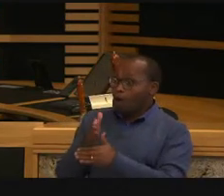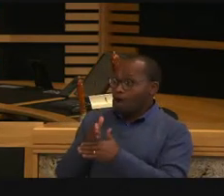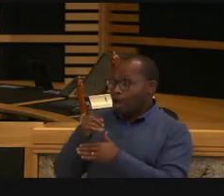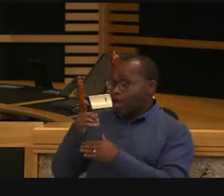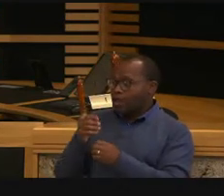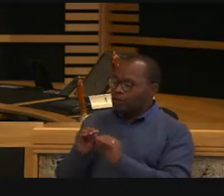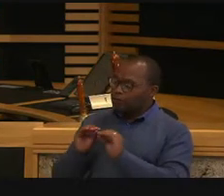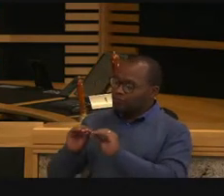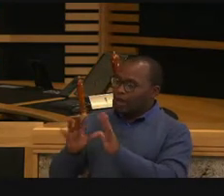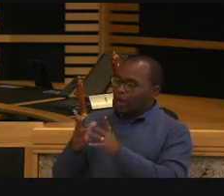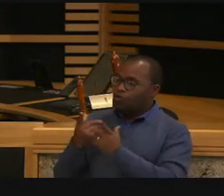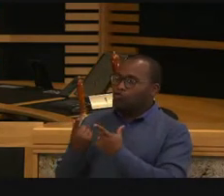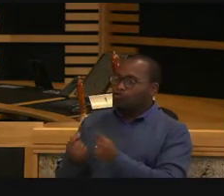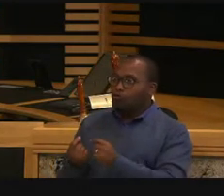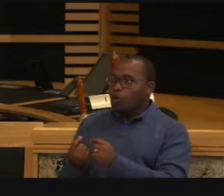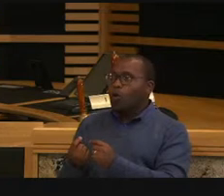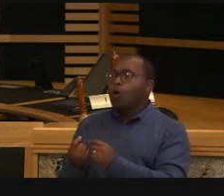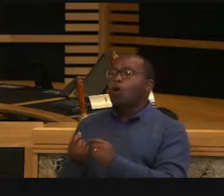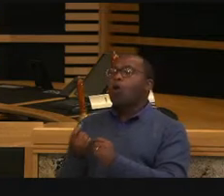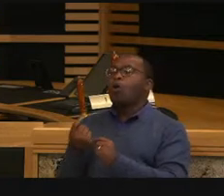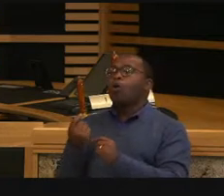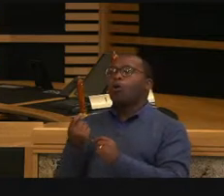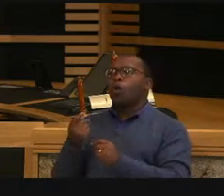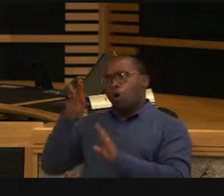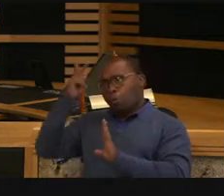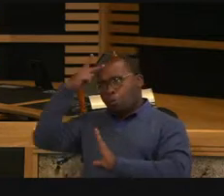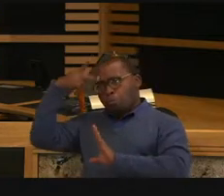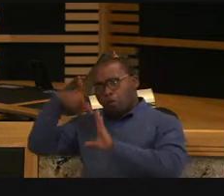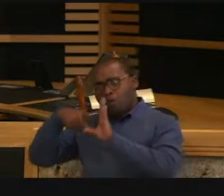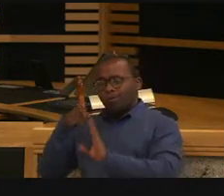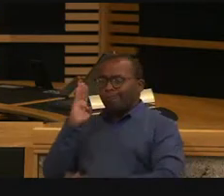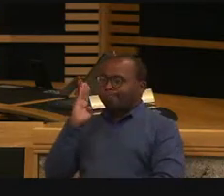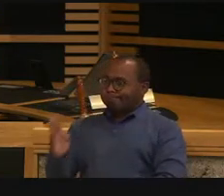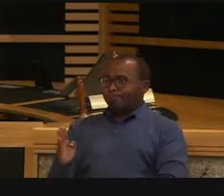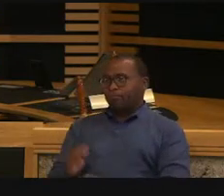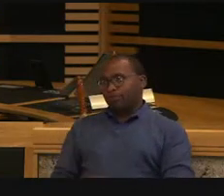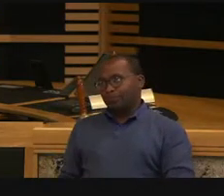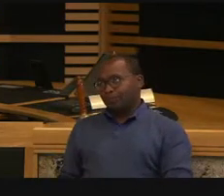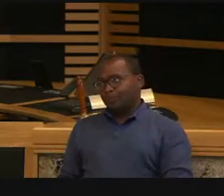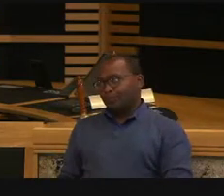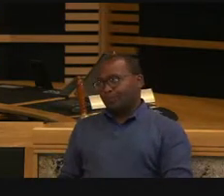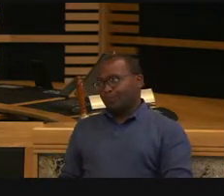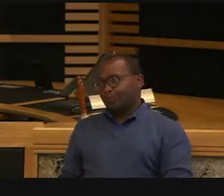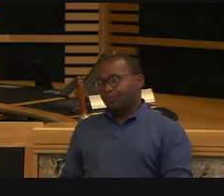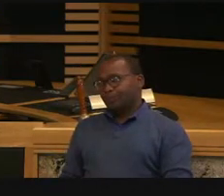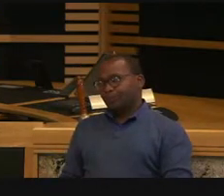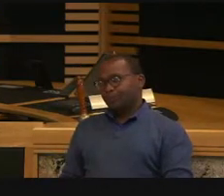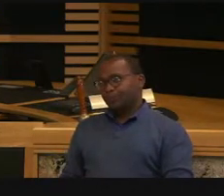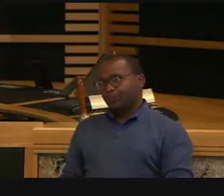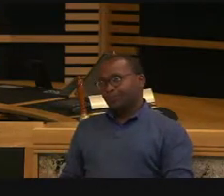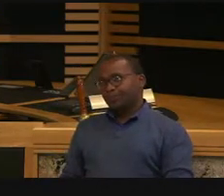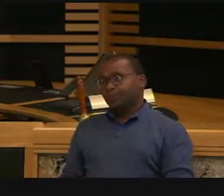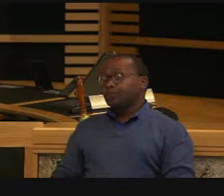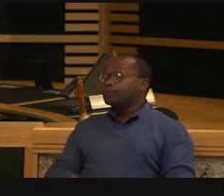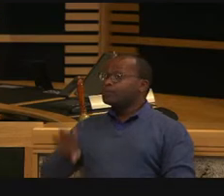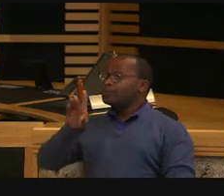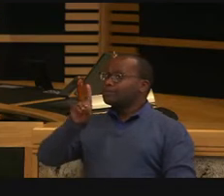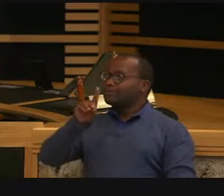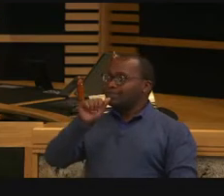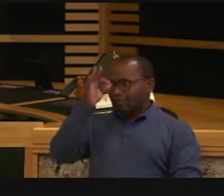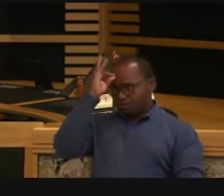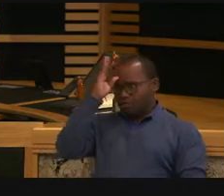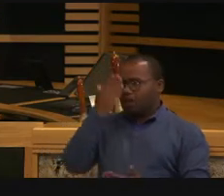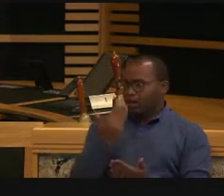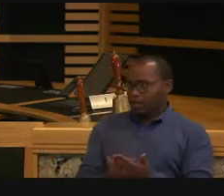professionally and not piecemeal-wise. A DA government will increase the provincial traffic force in order